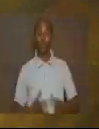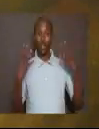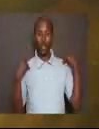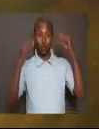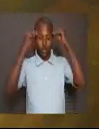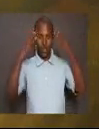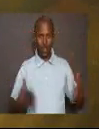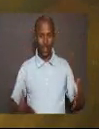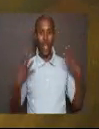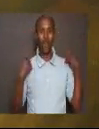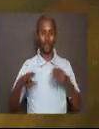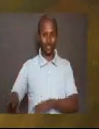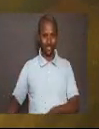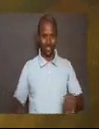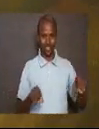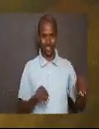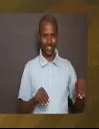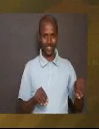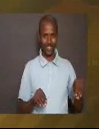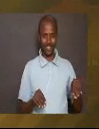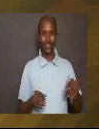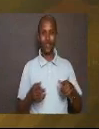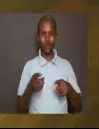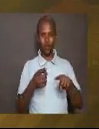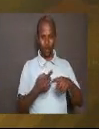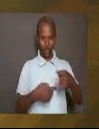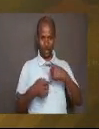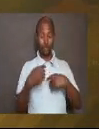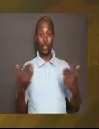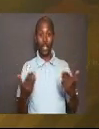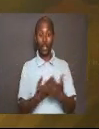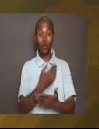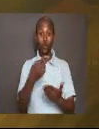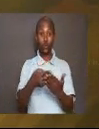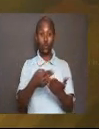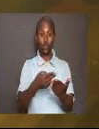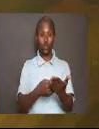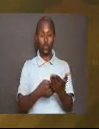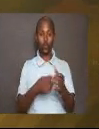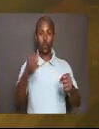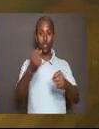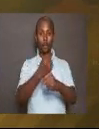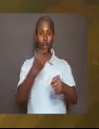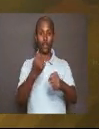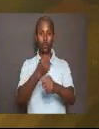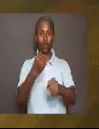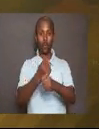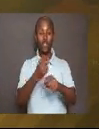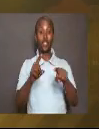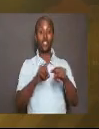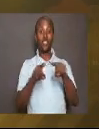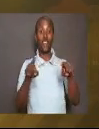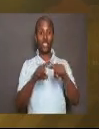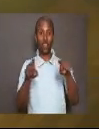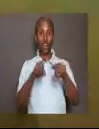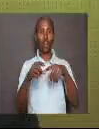Hello teacher, hello students. Welcome to a new unit on the applications of